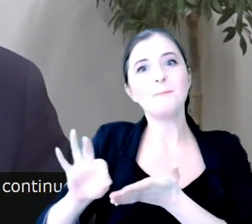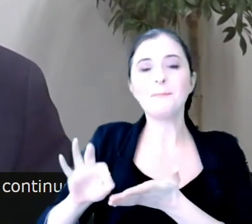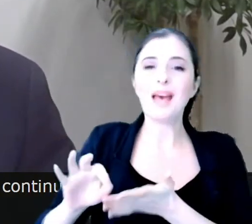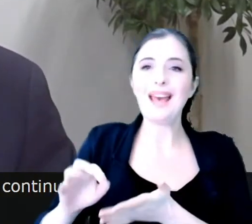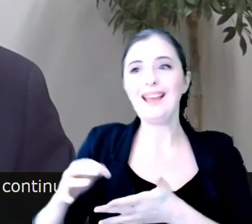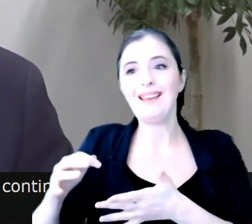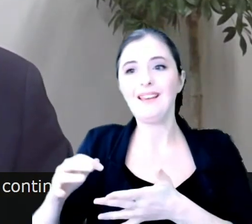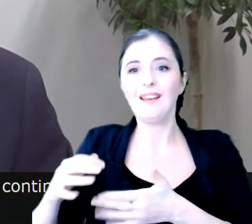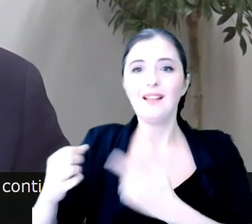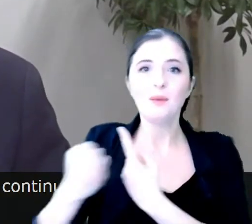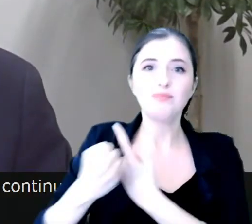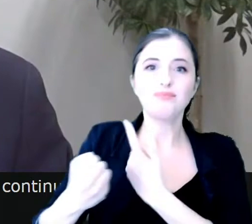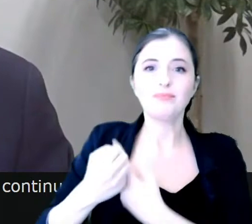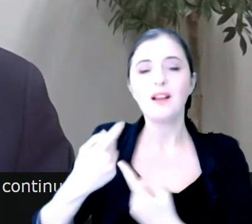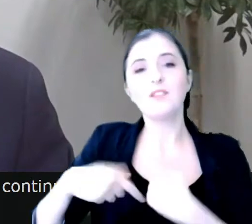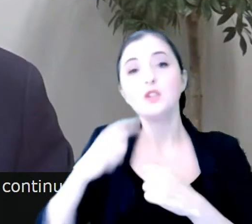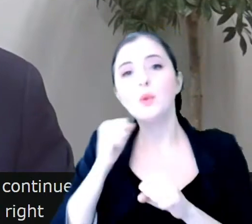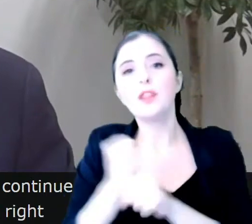home.